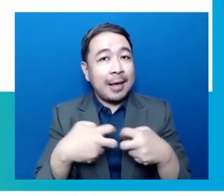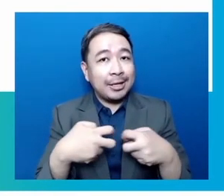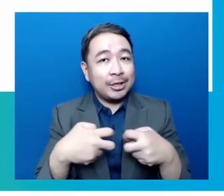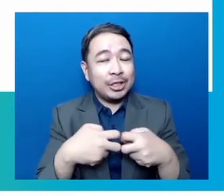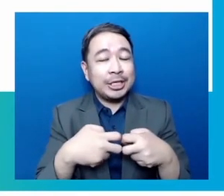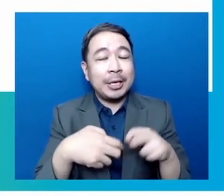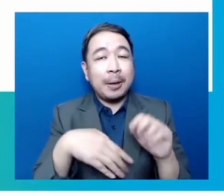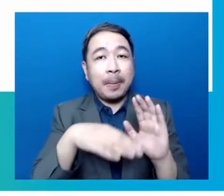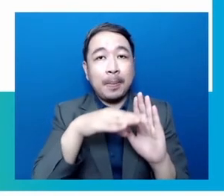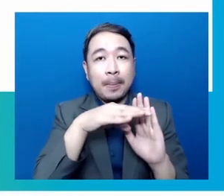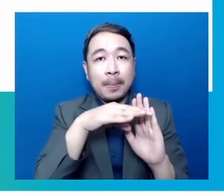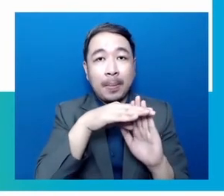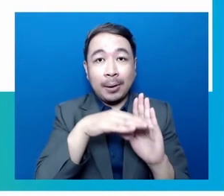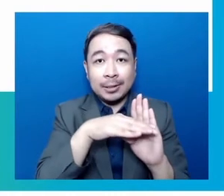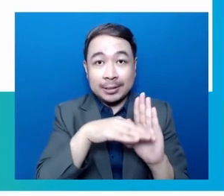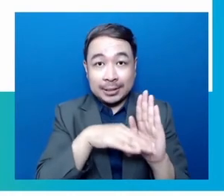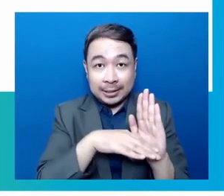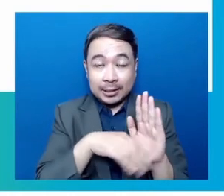COP26.